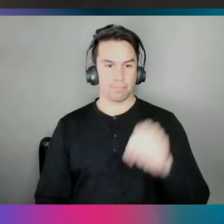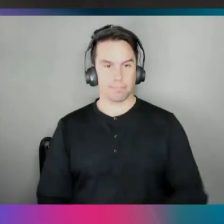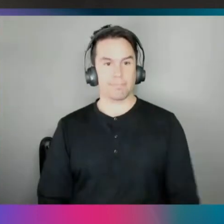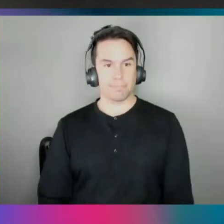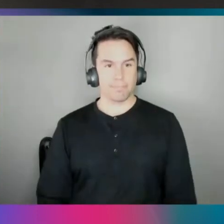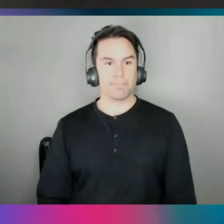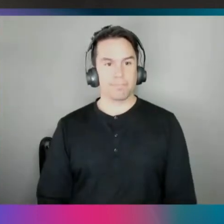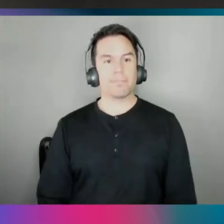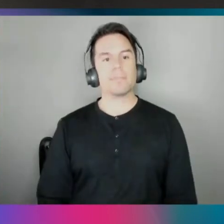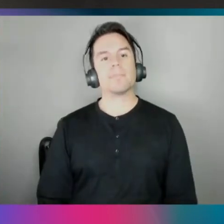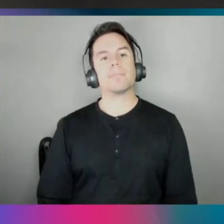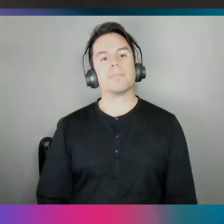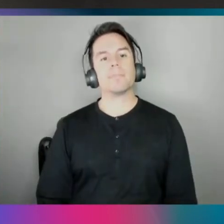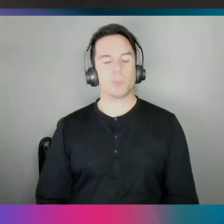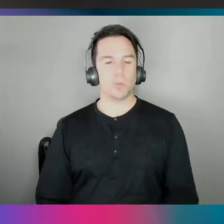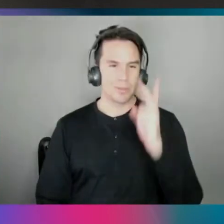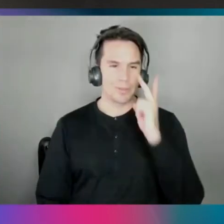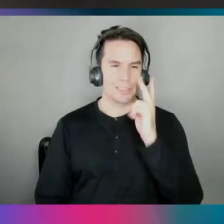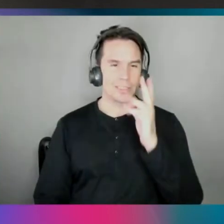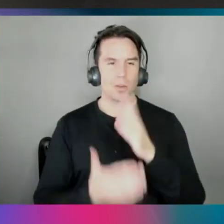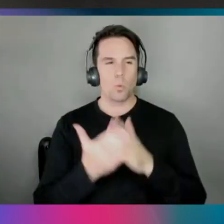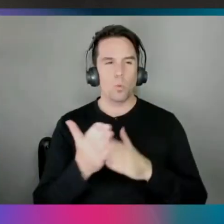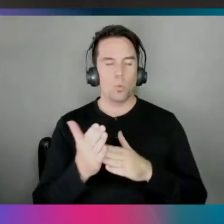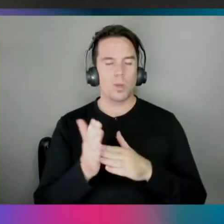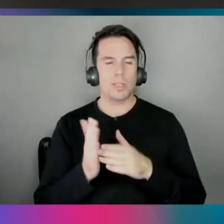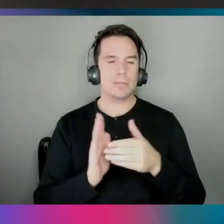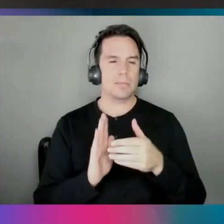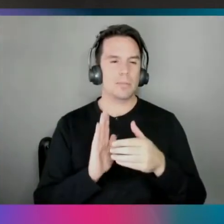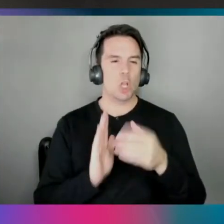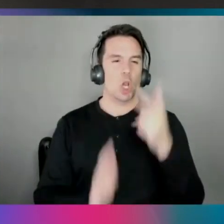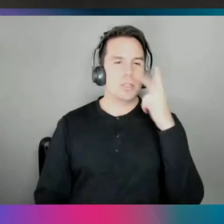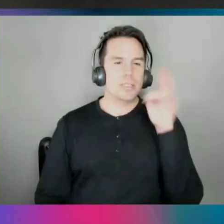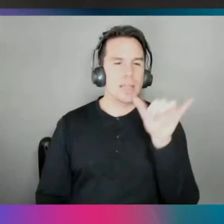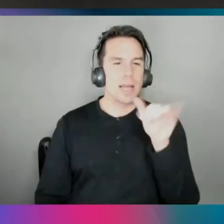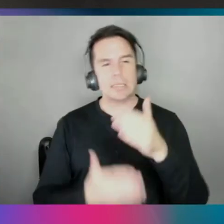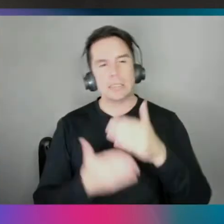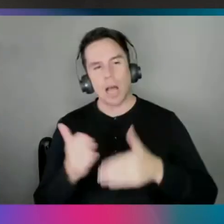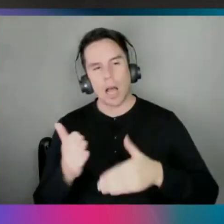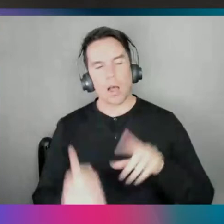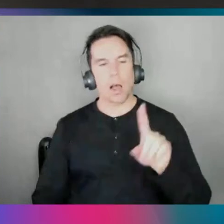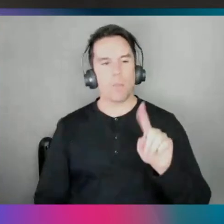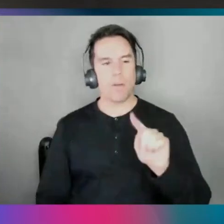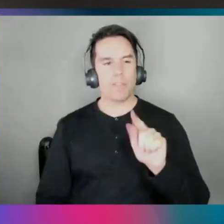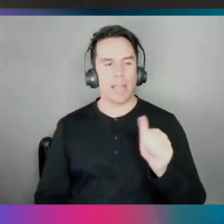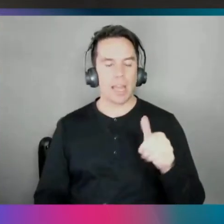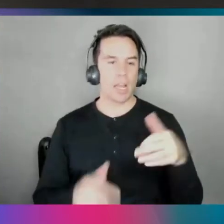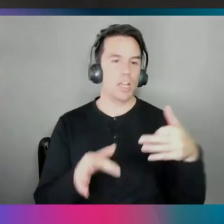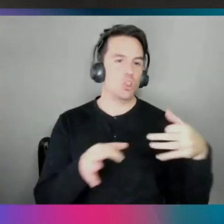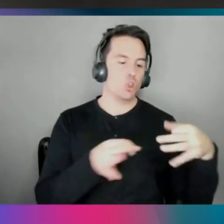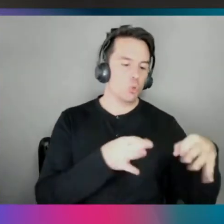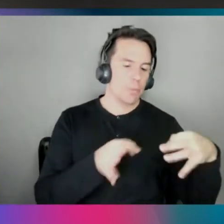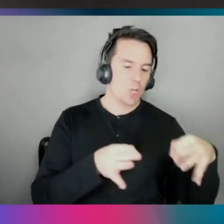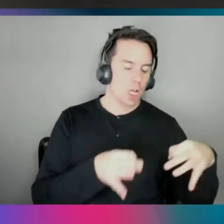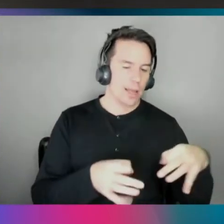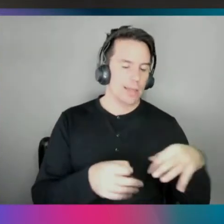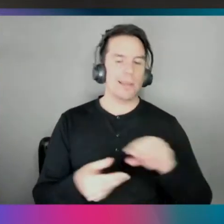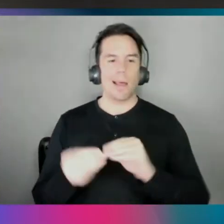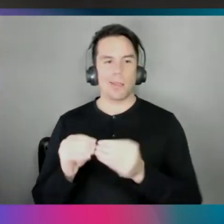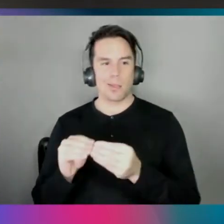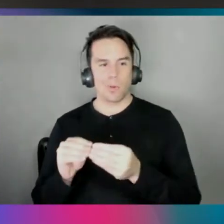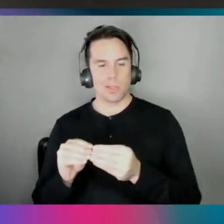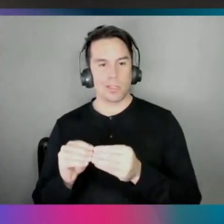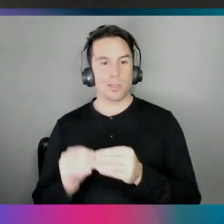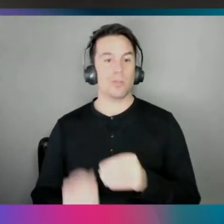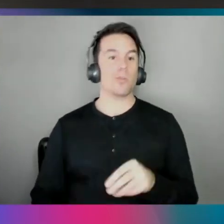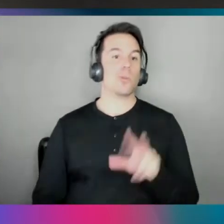what some of that data looks like there. The descriptions, and then we see the quantity. Yep. 3,850.